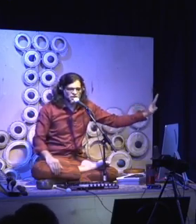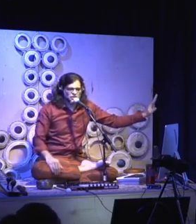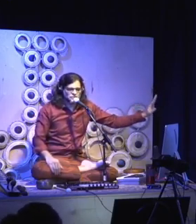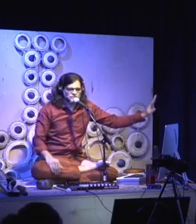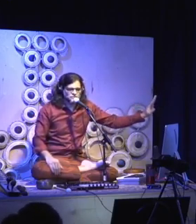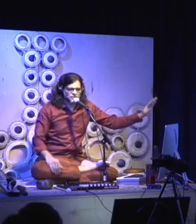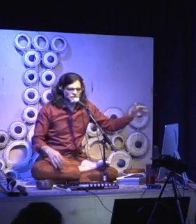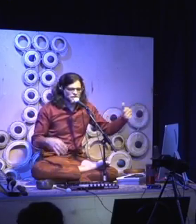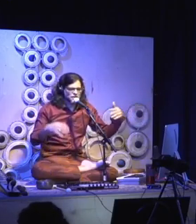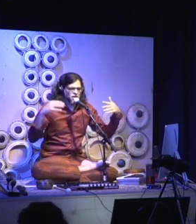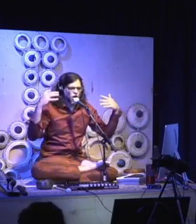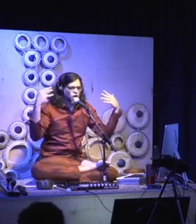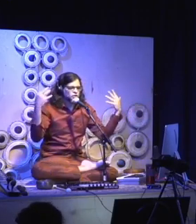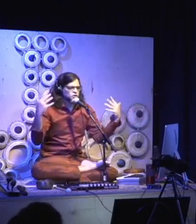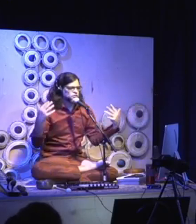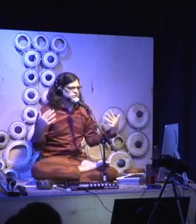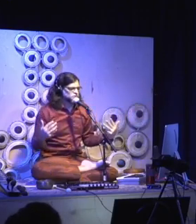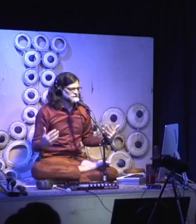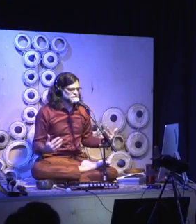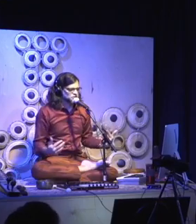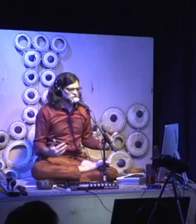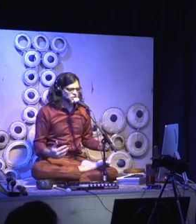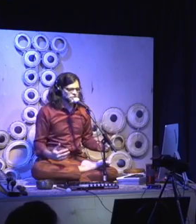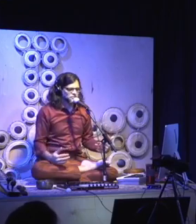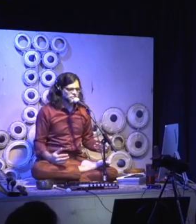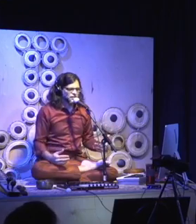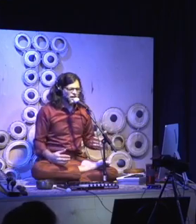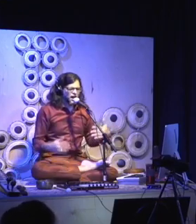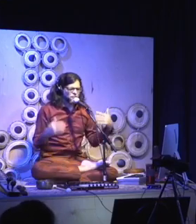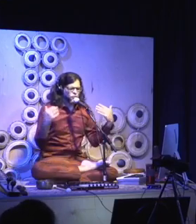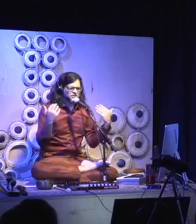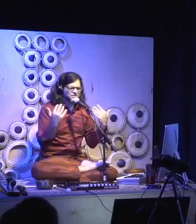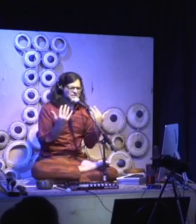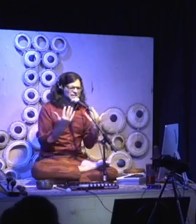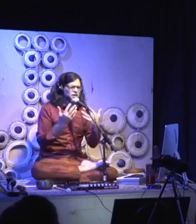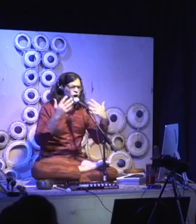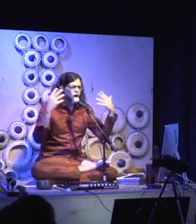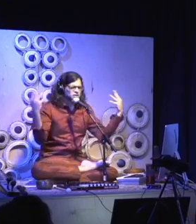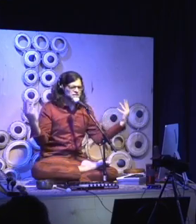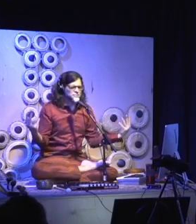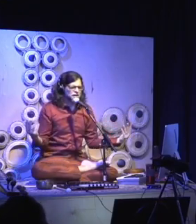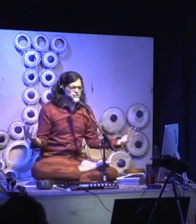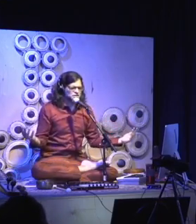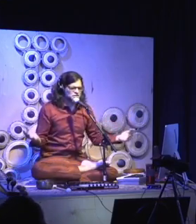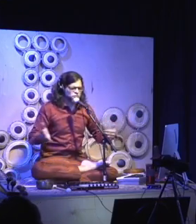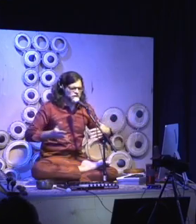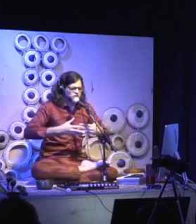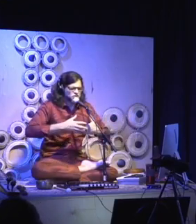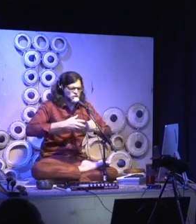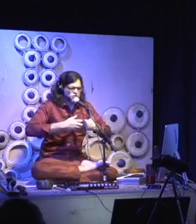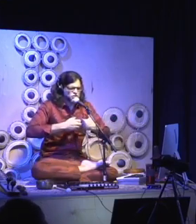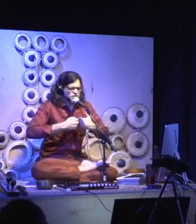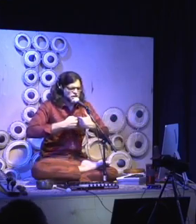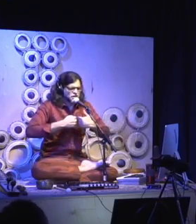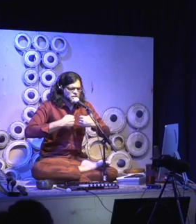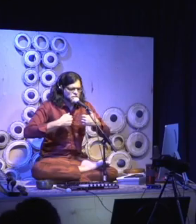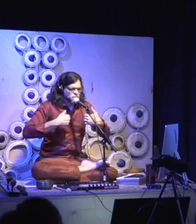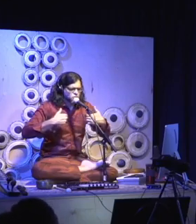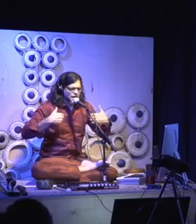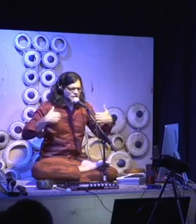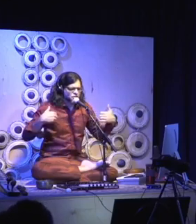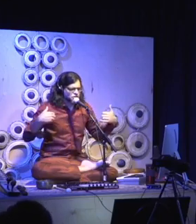color, all the overtones in each note. Our voices contain all these dimensions if we could just learn